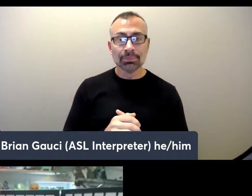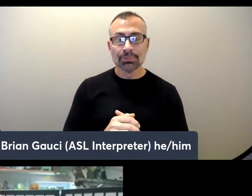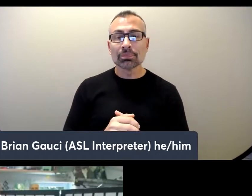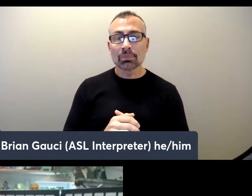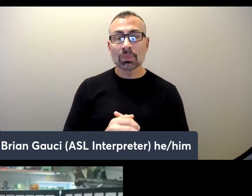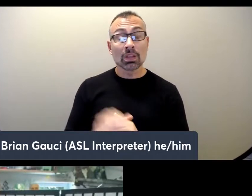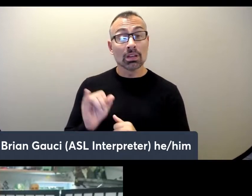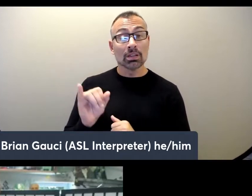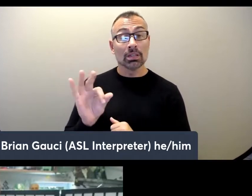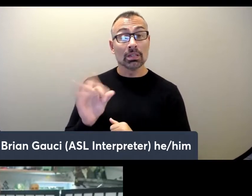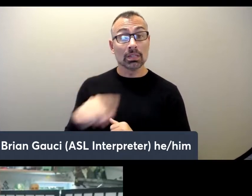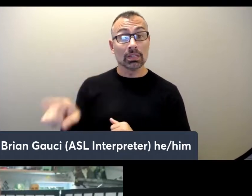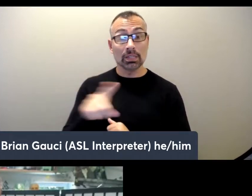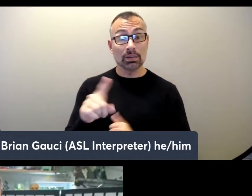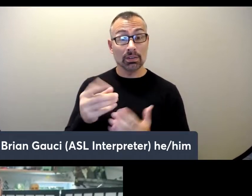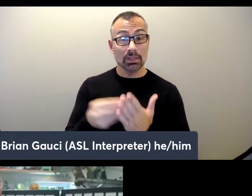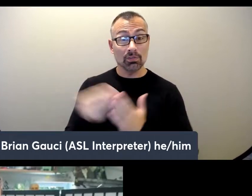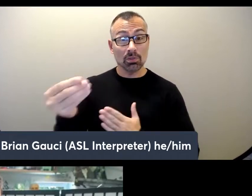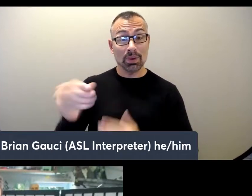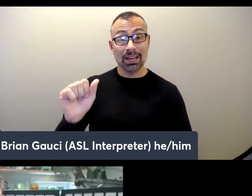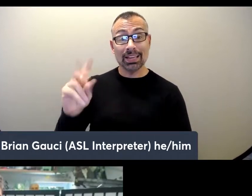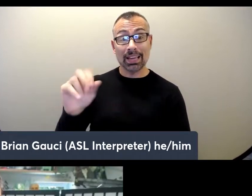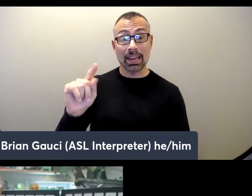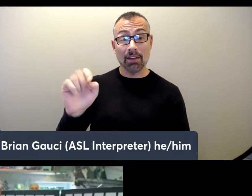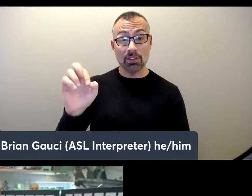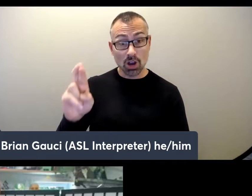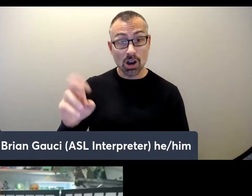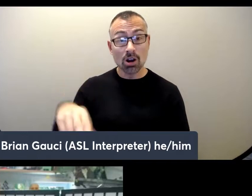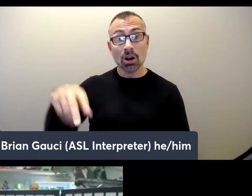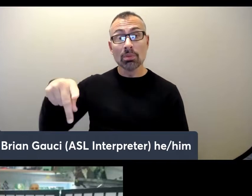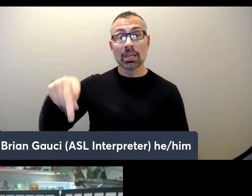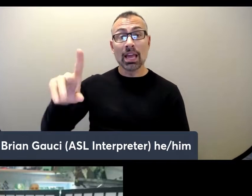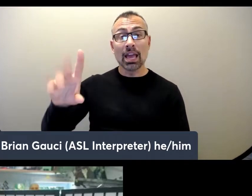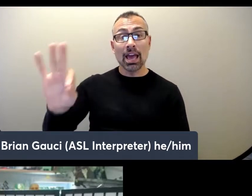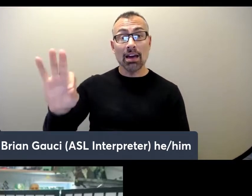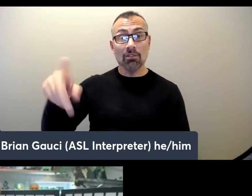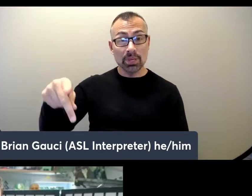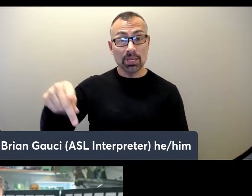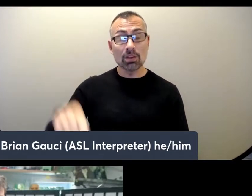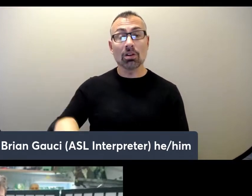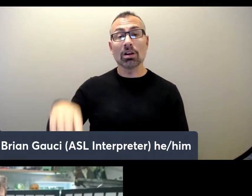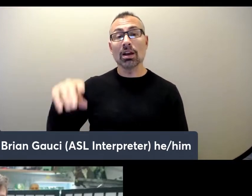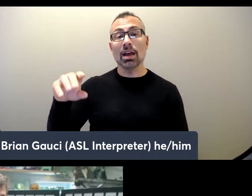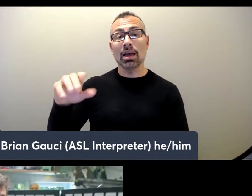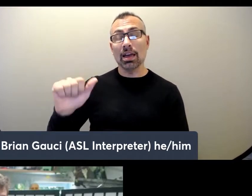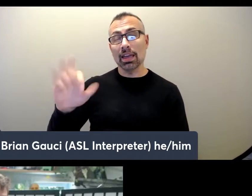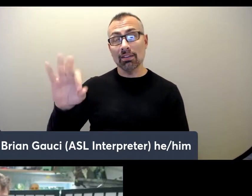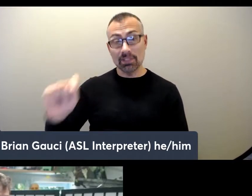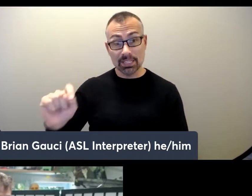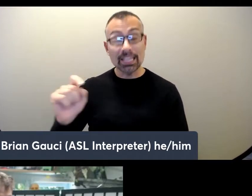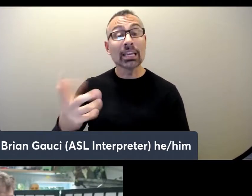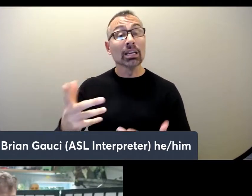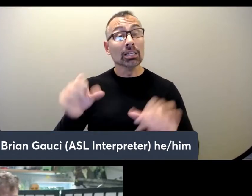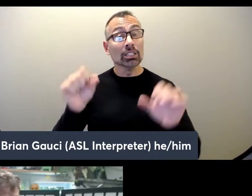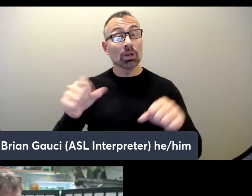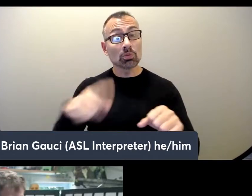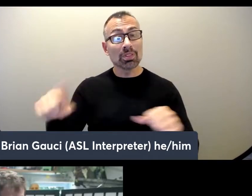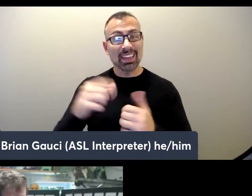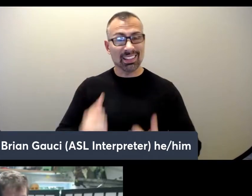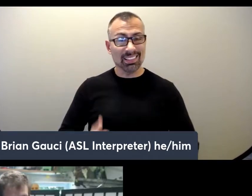If you're buying an avatar or PFP NFT, it's very likely that that asset actually lives on